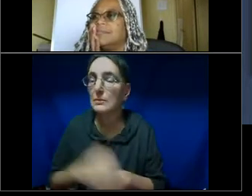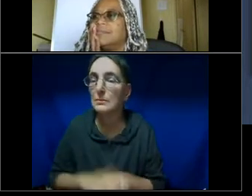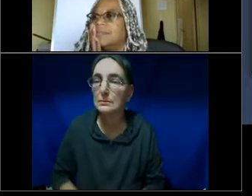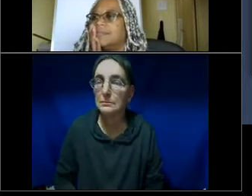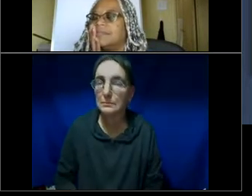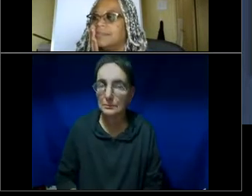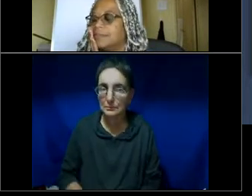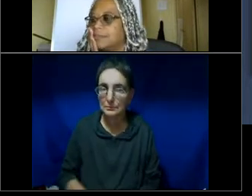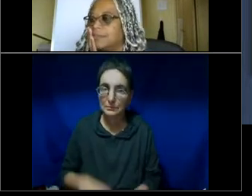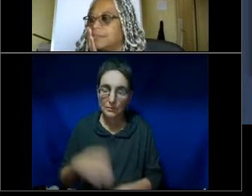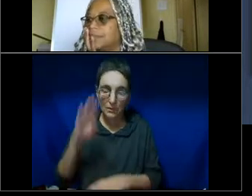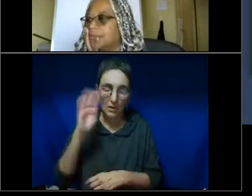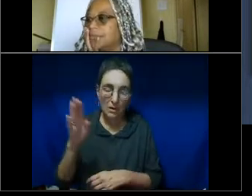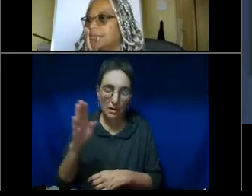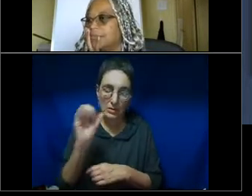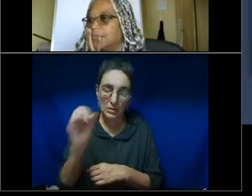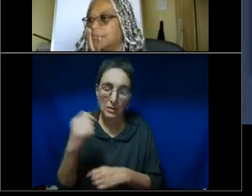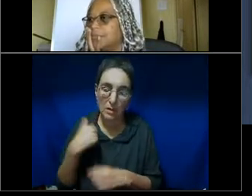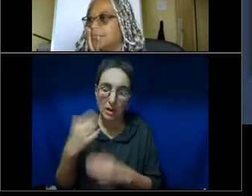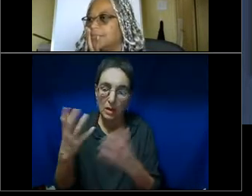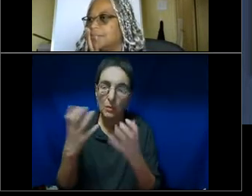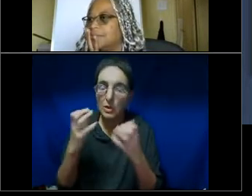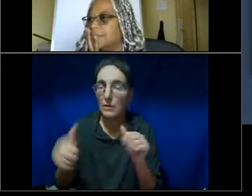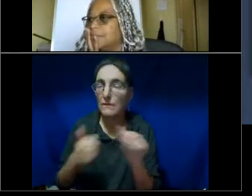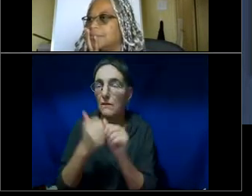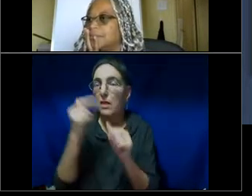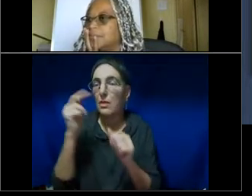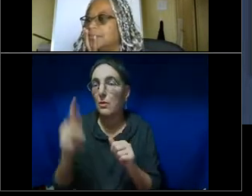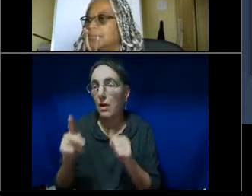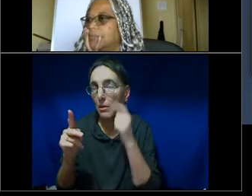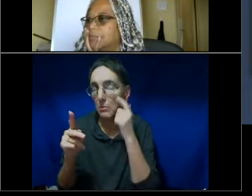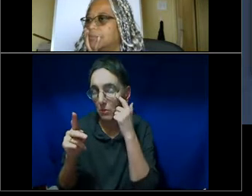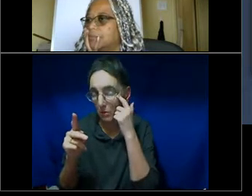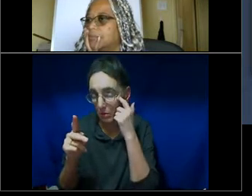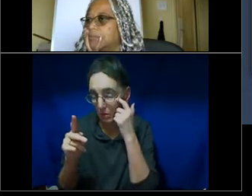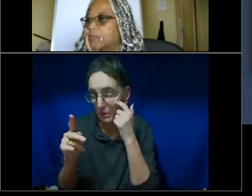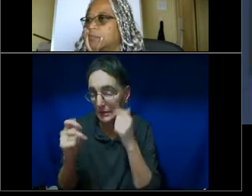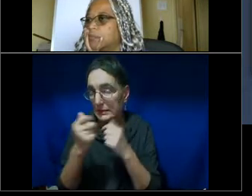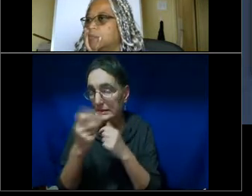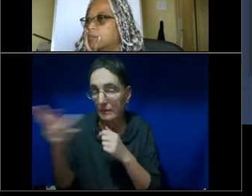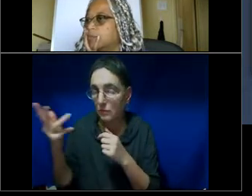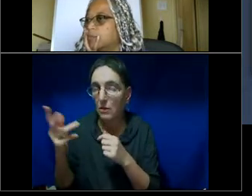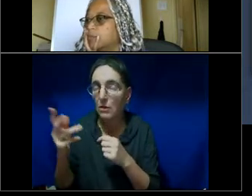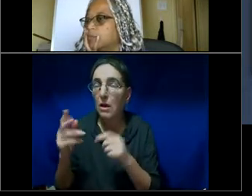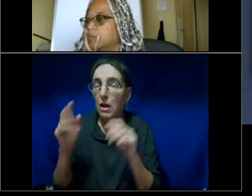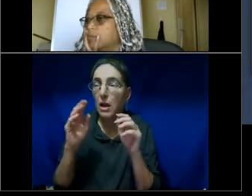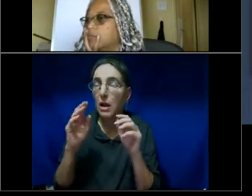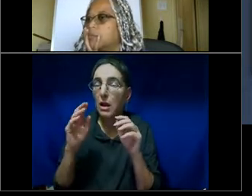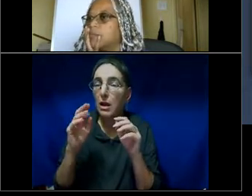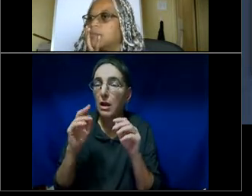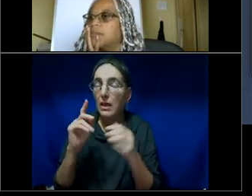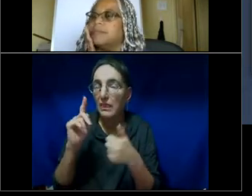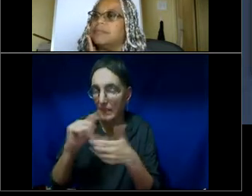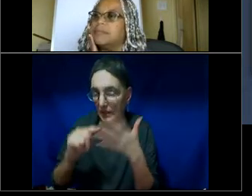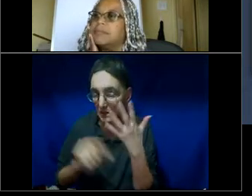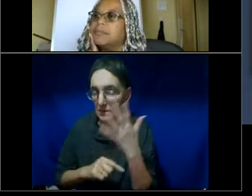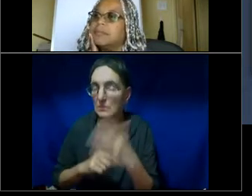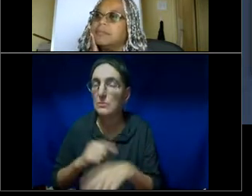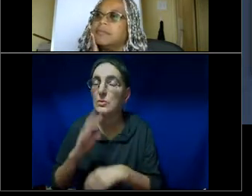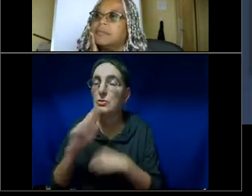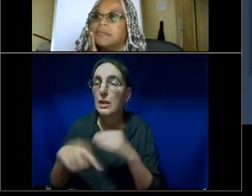Hi. So I just wanted to follow up on a couple of items. When you're discussing